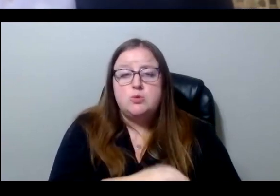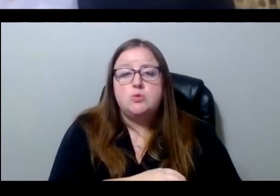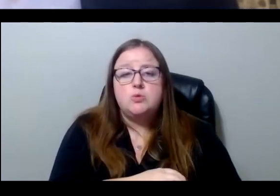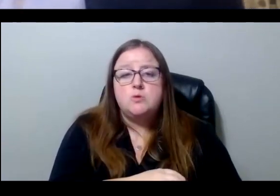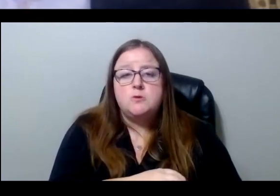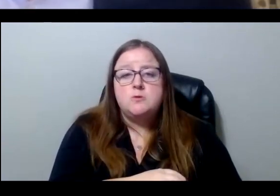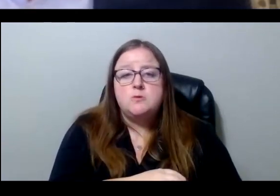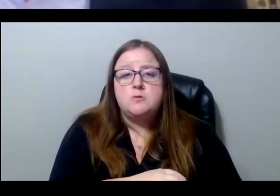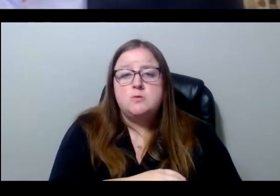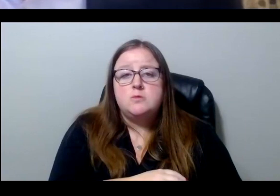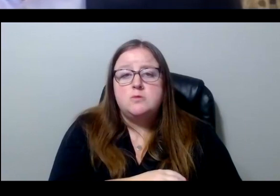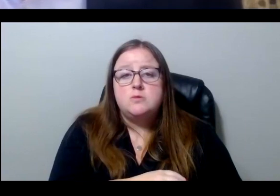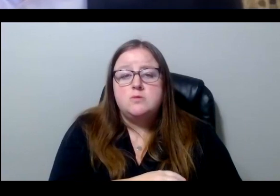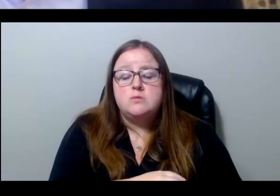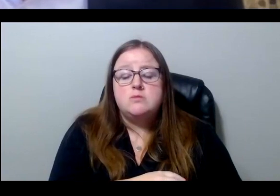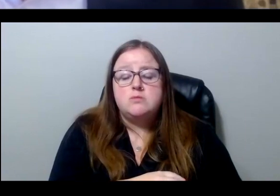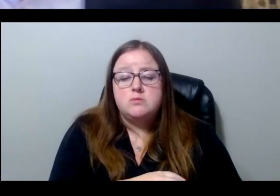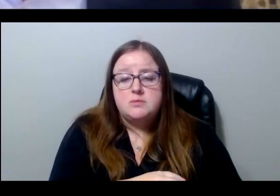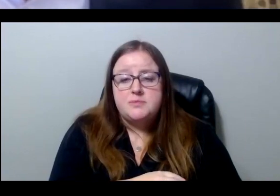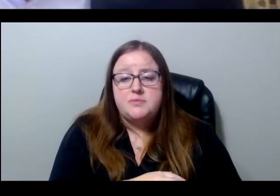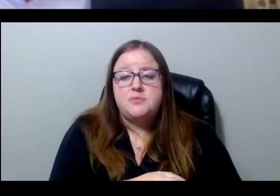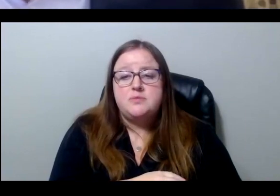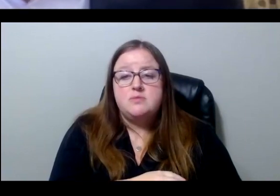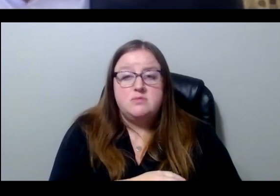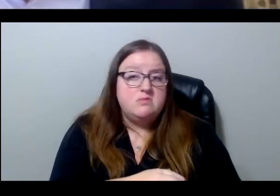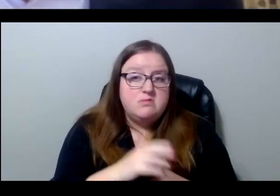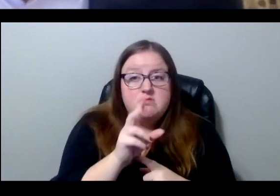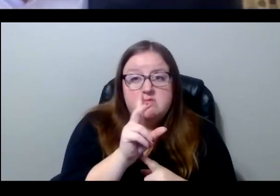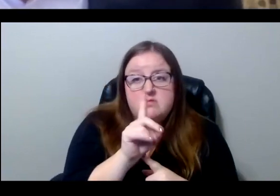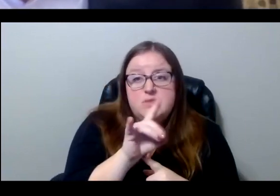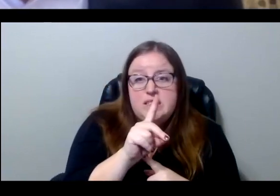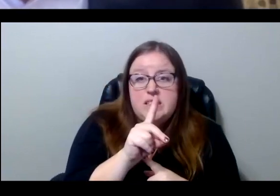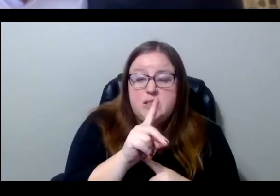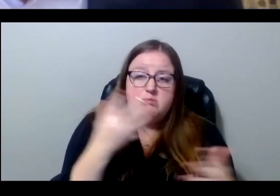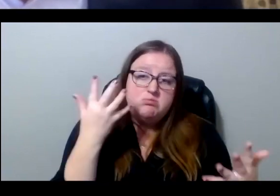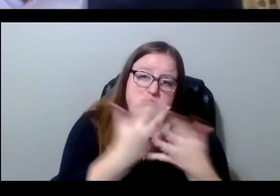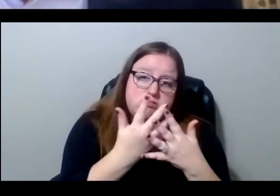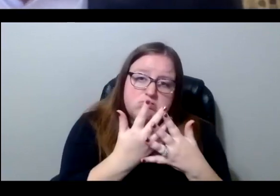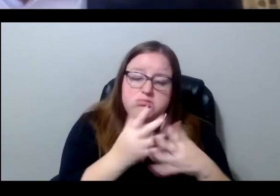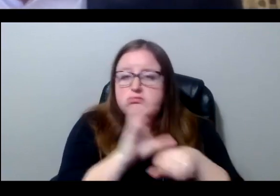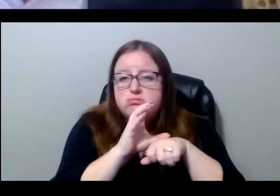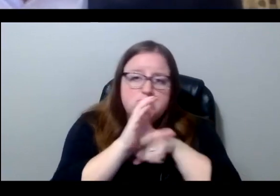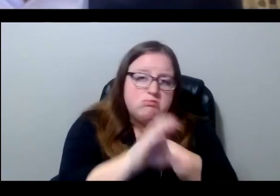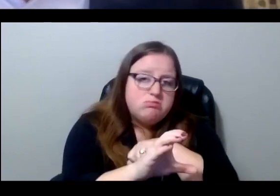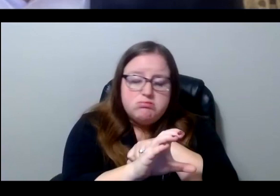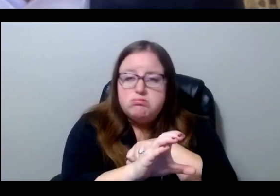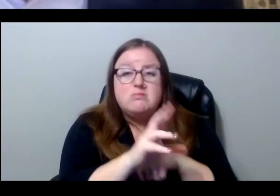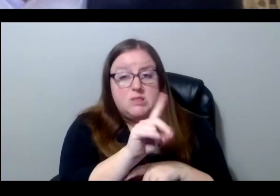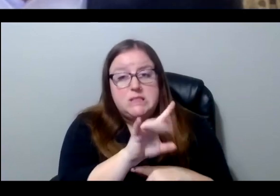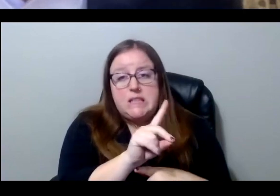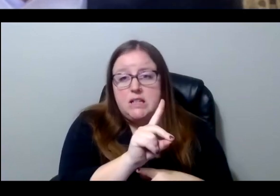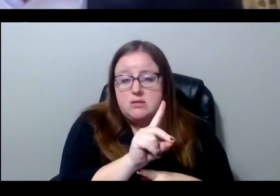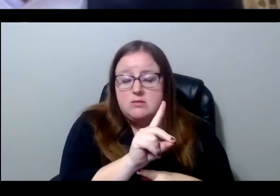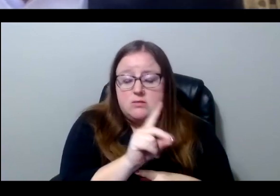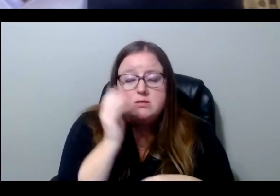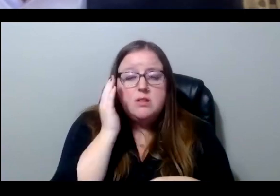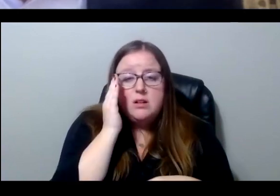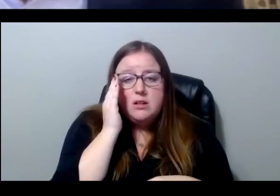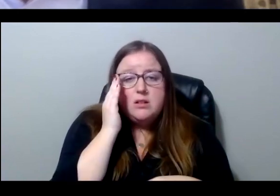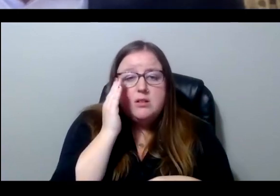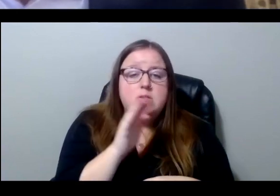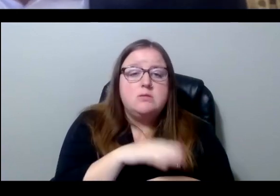I interviewed 14 people who came to this country from different countries like Lebanon and Iran,